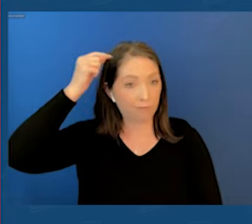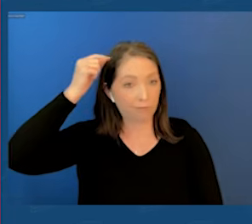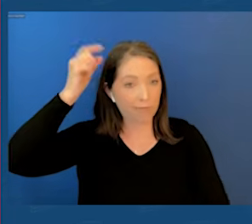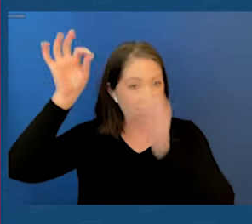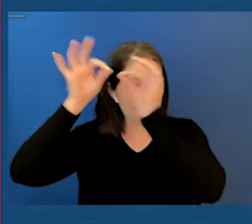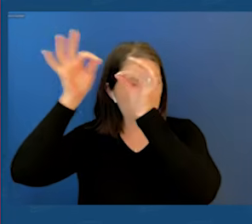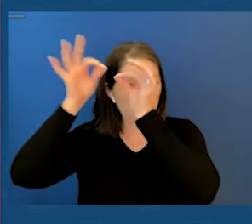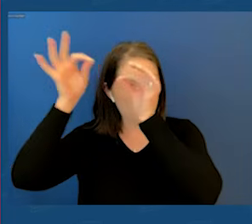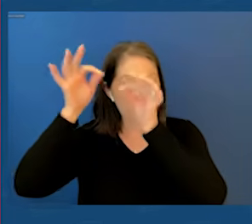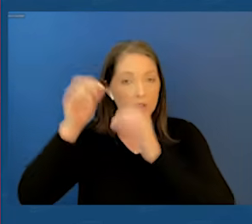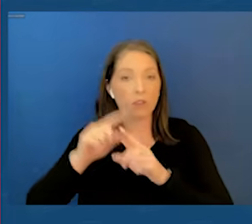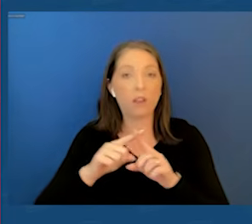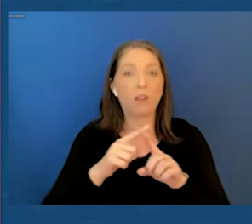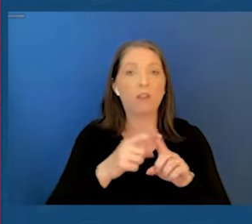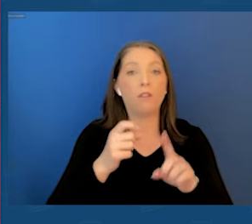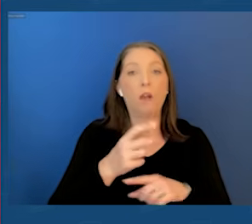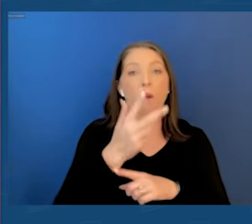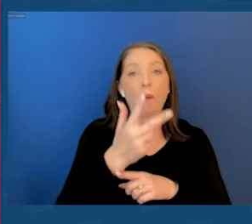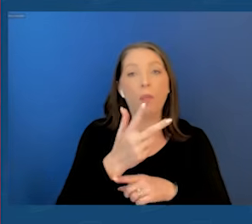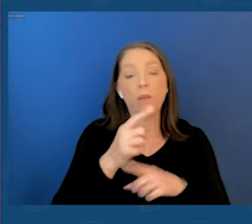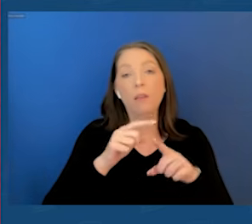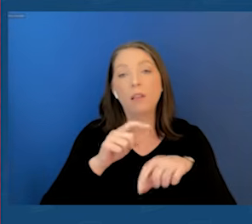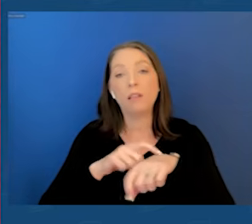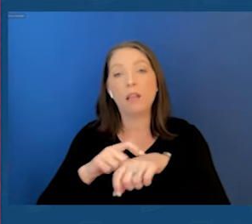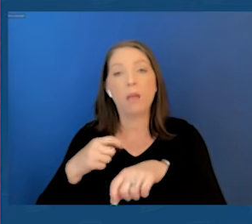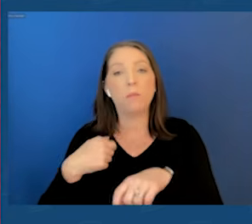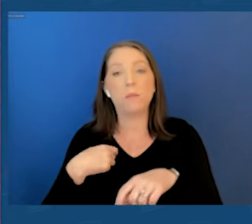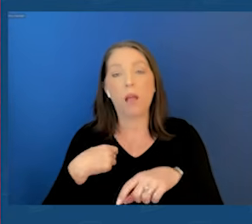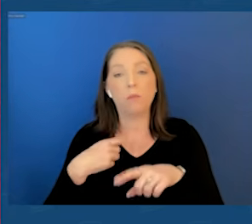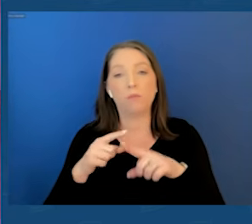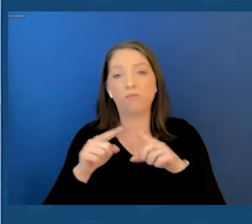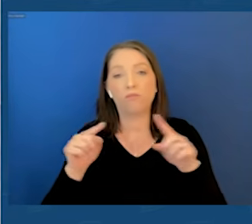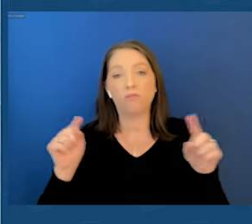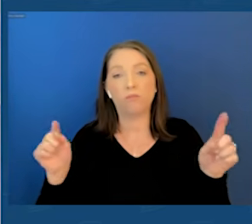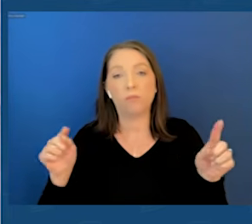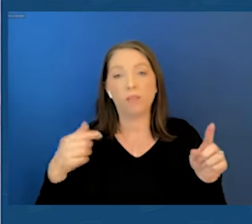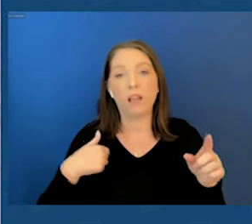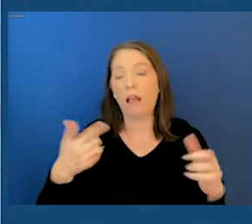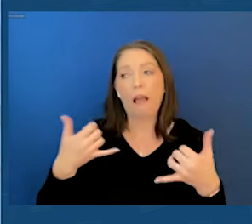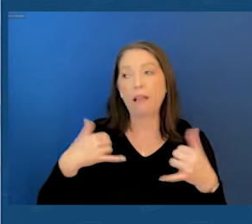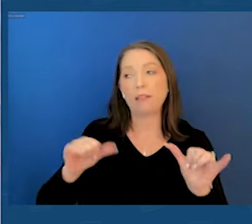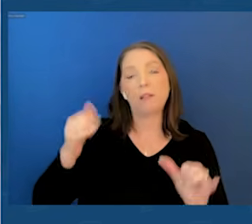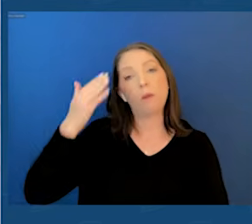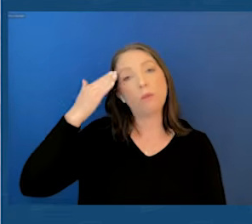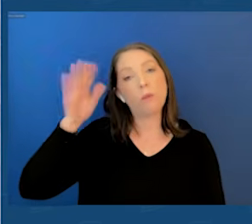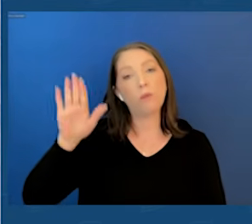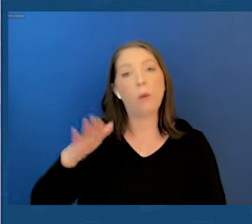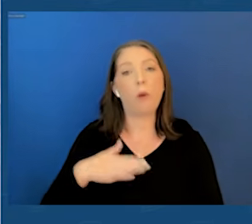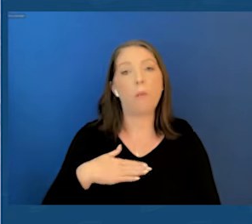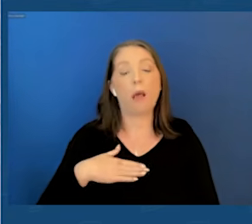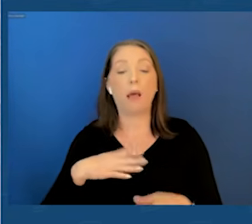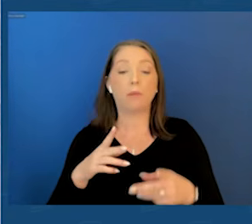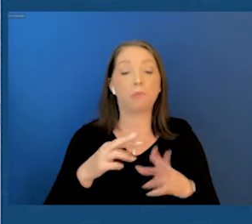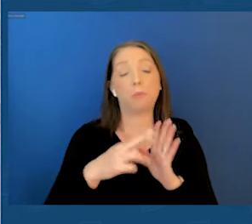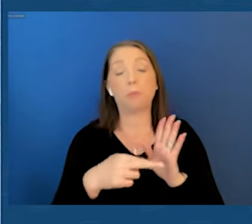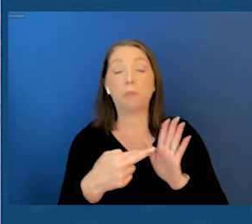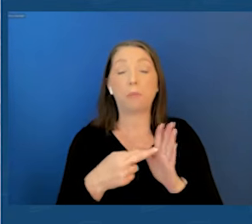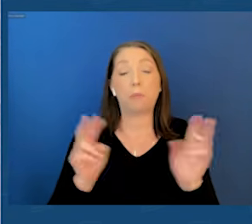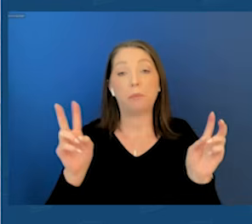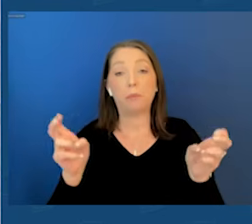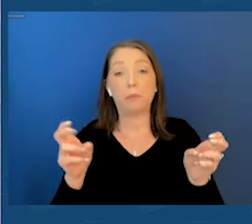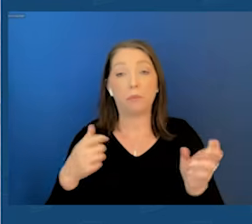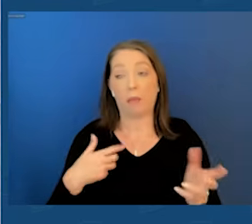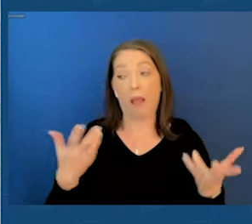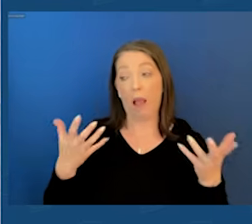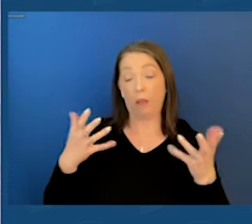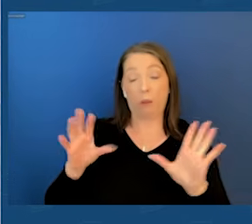where I just didn't know my place. And I still don't know my place, but I don't want any more.